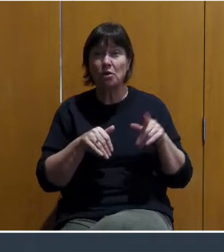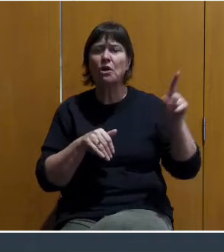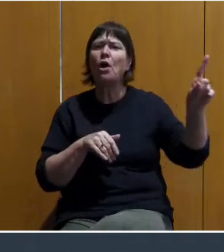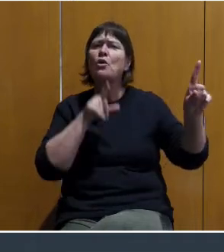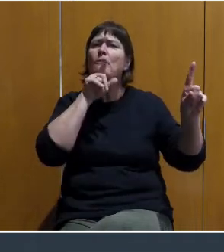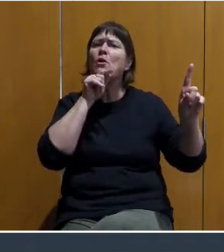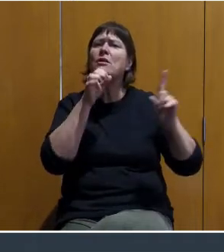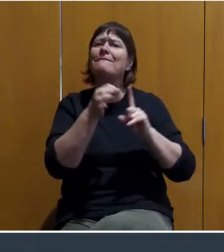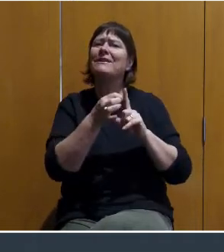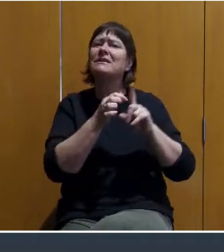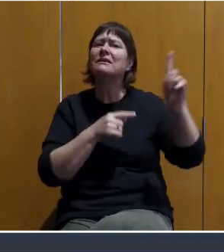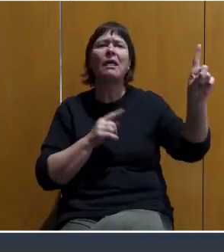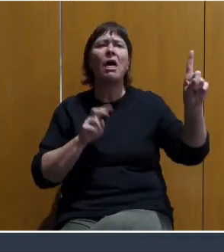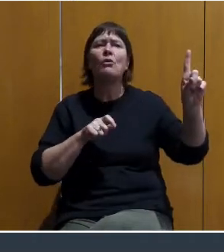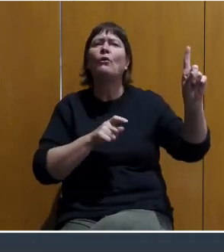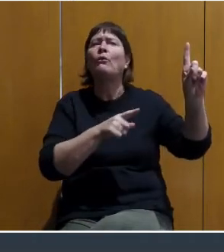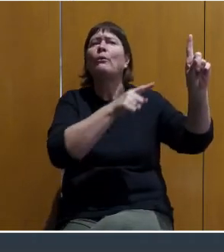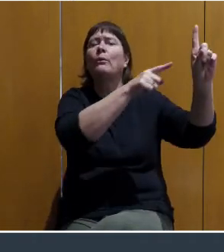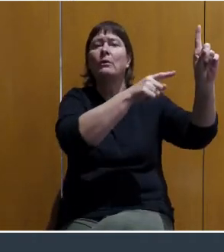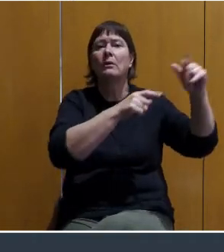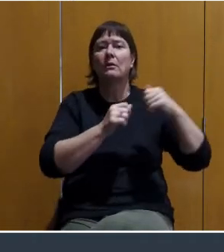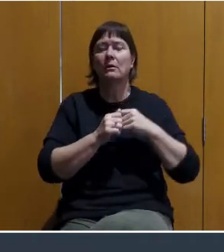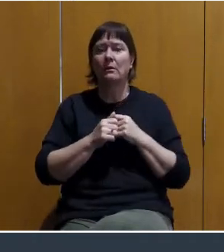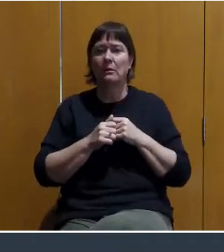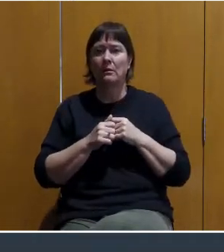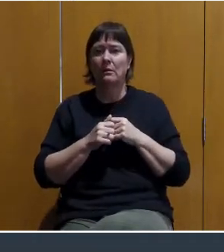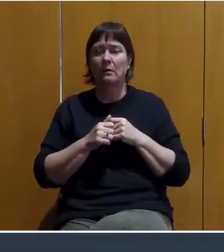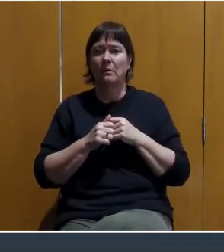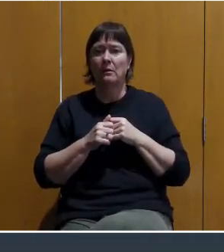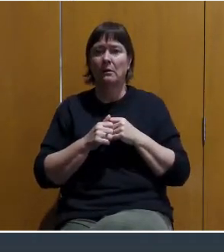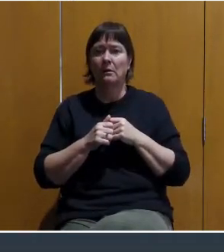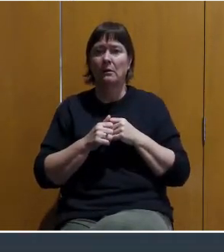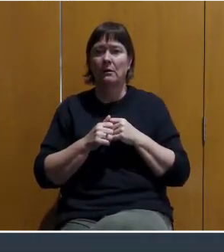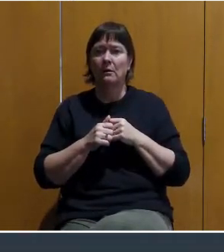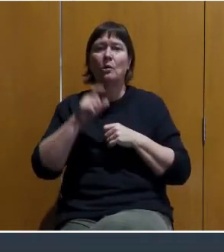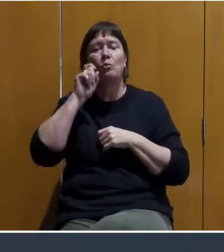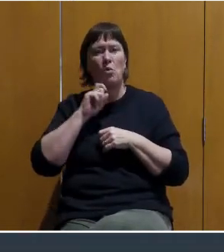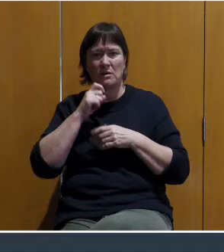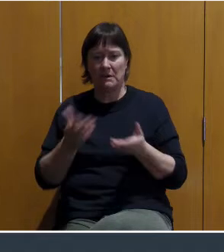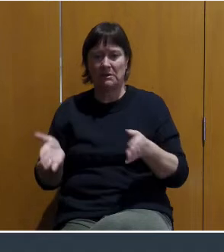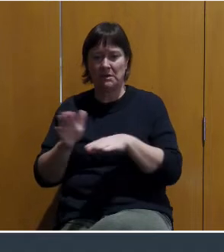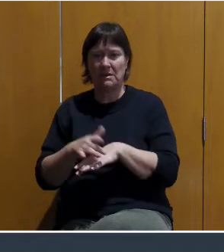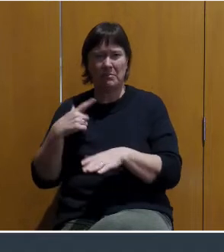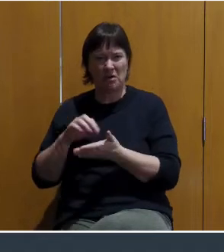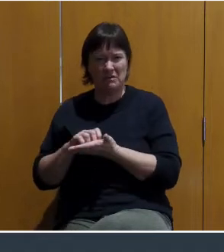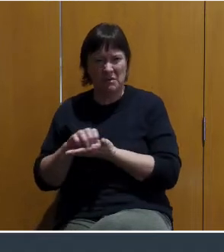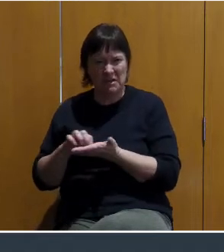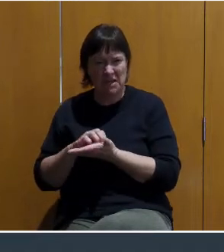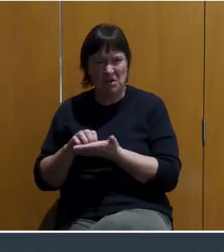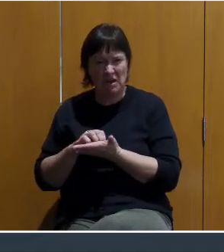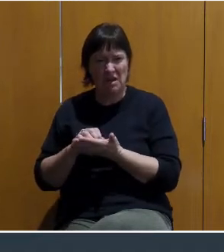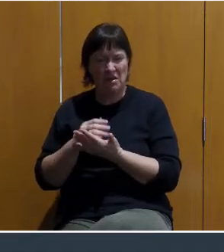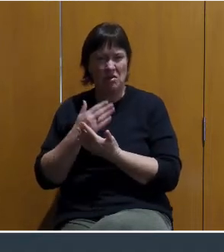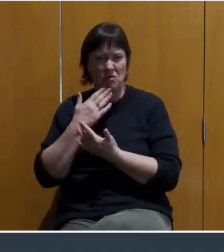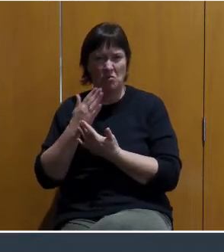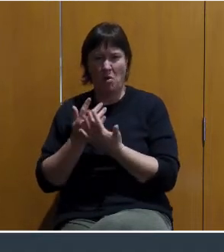bush. It's Maggie's Way, the waterway's been shut down this year with a bacteria. Unfortunately, it got too hot and the weeds